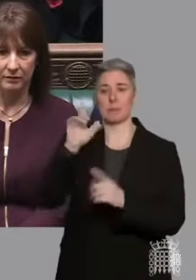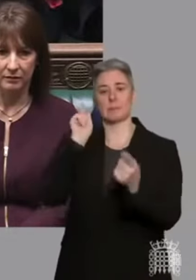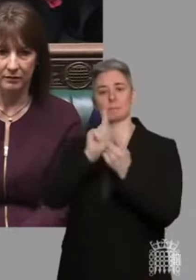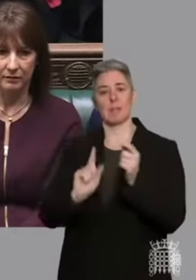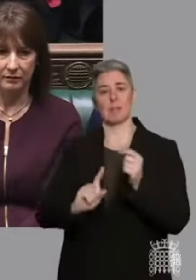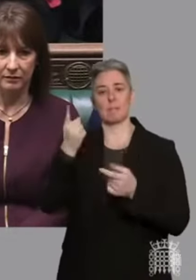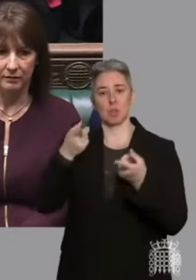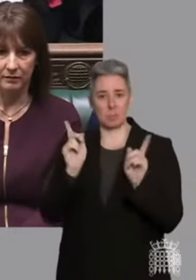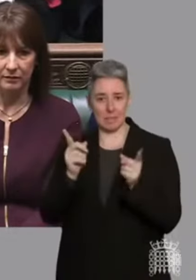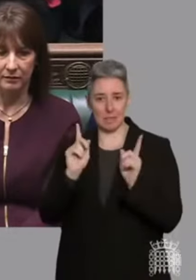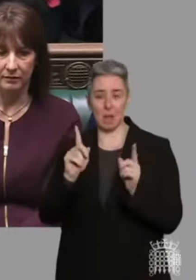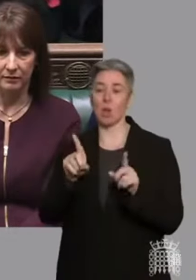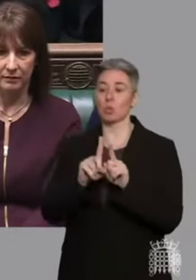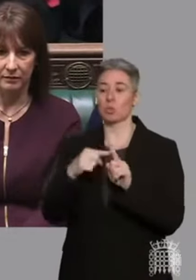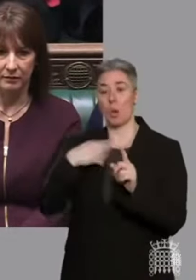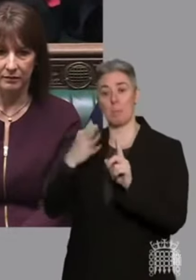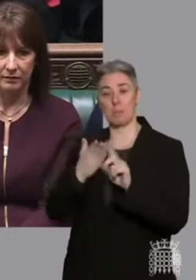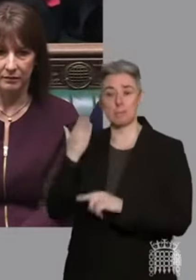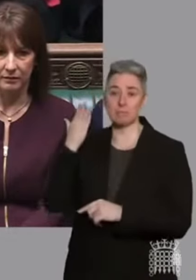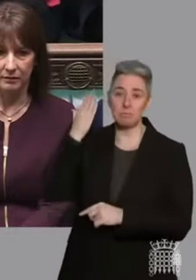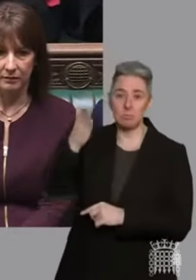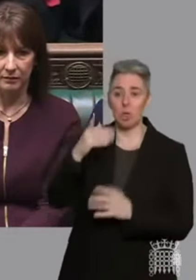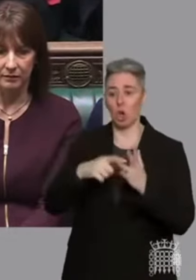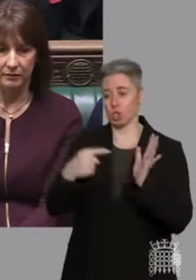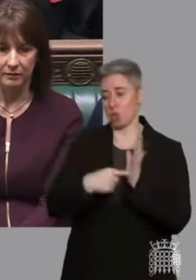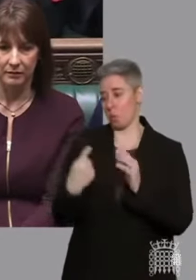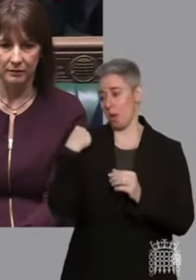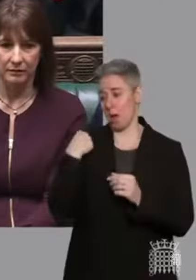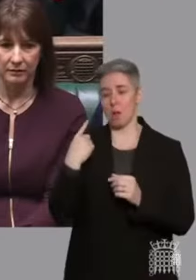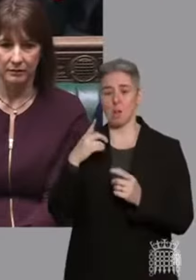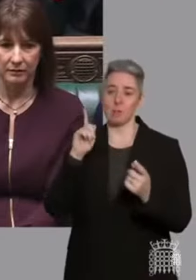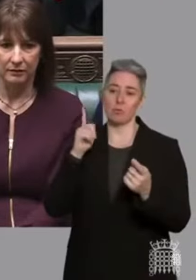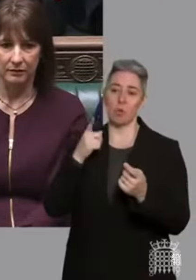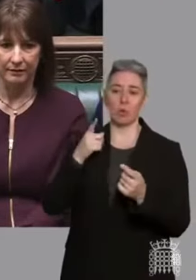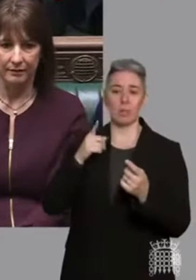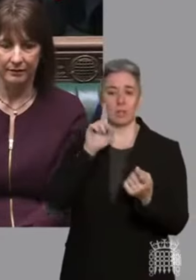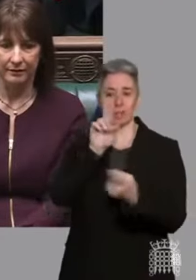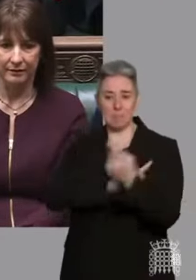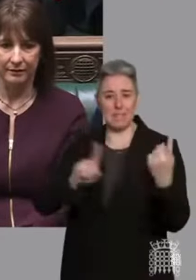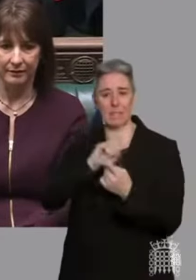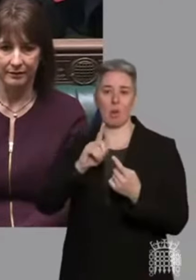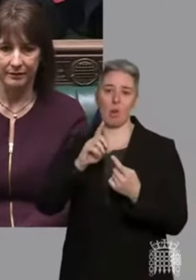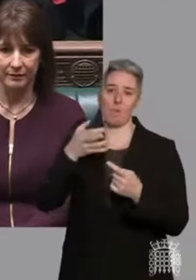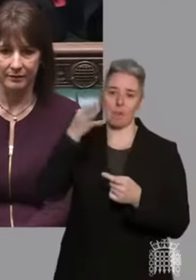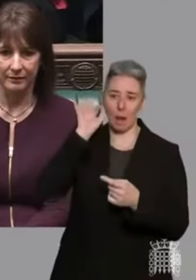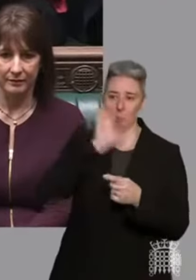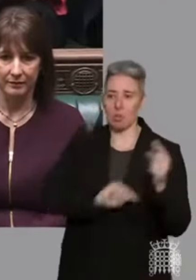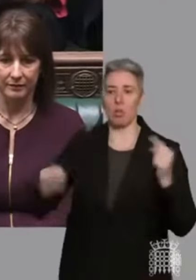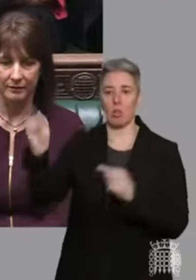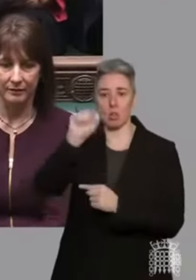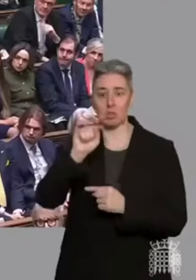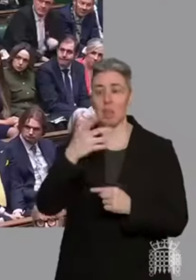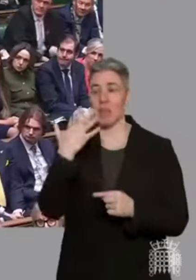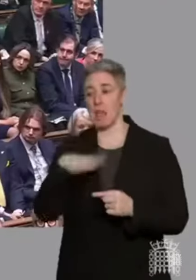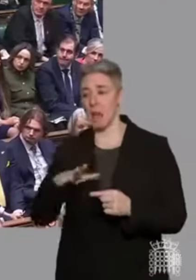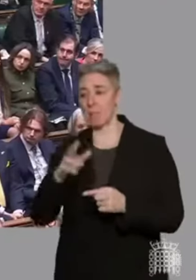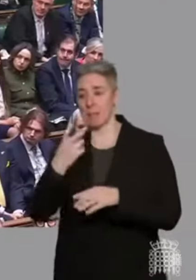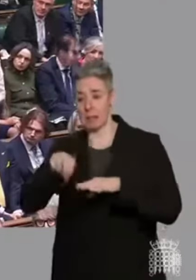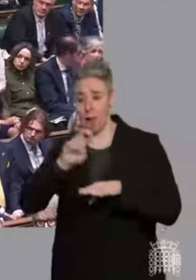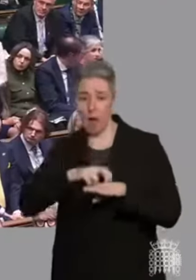October, Interpol General Assembly in November, the British Irish Council in Edinburgh in December, and look forward to going again very soon.